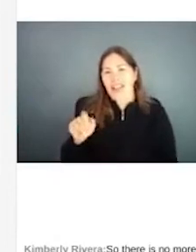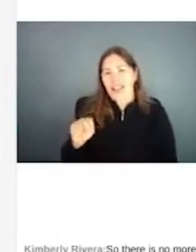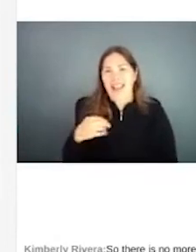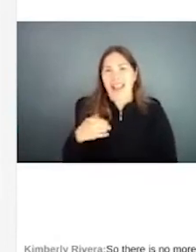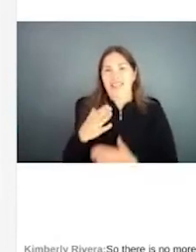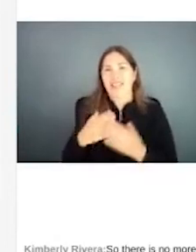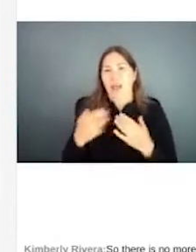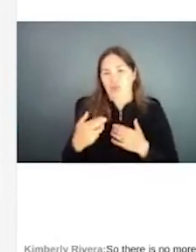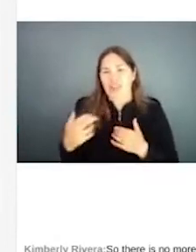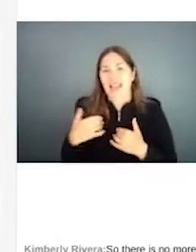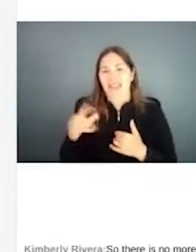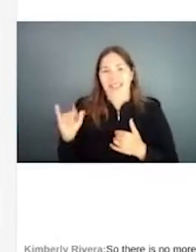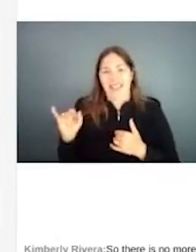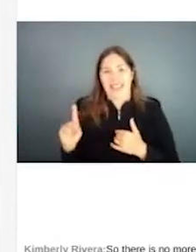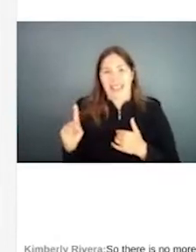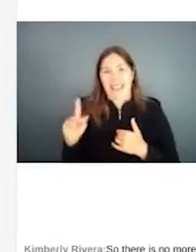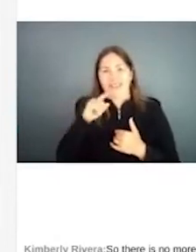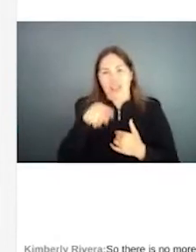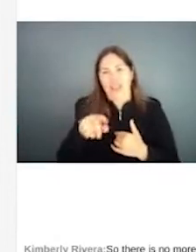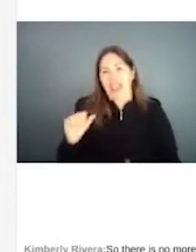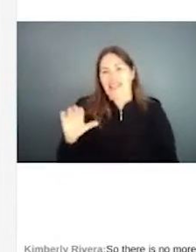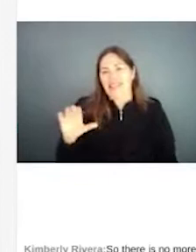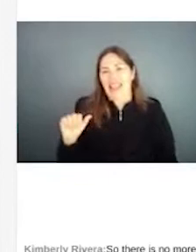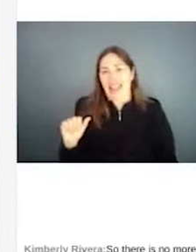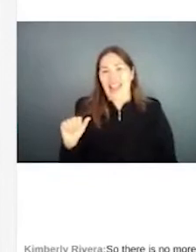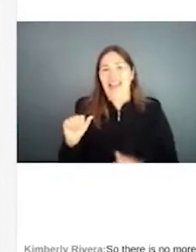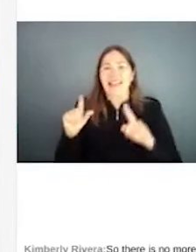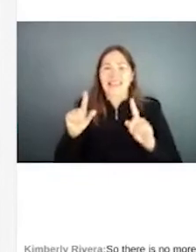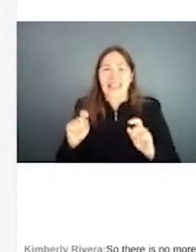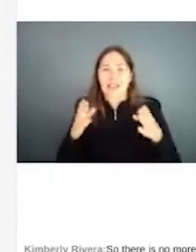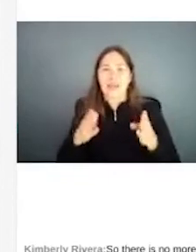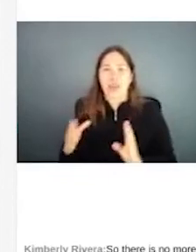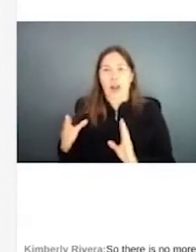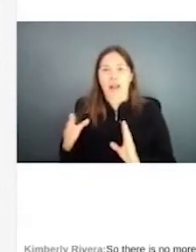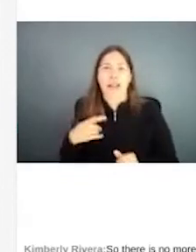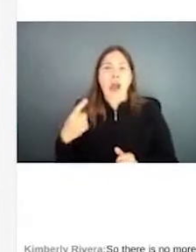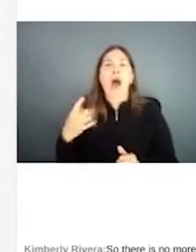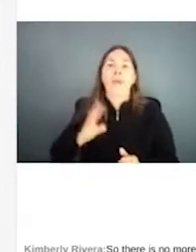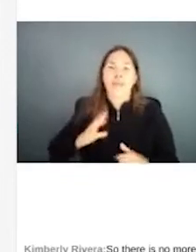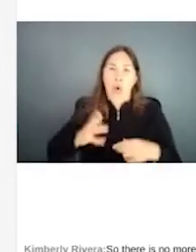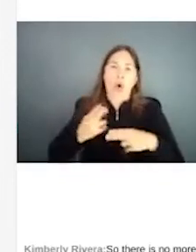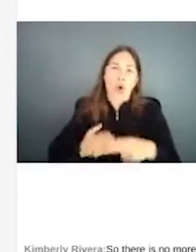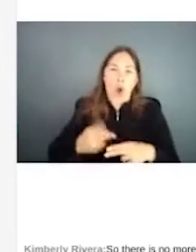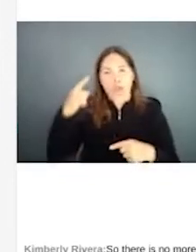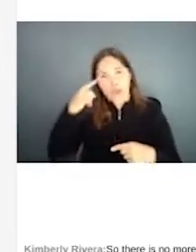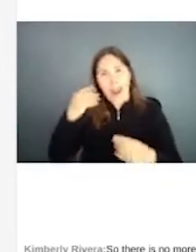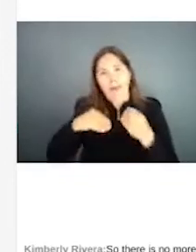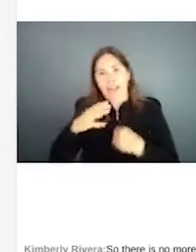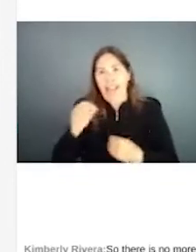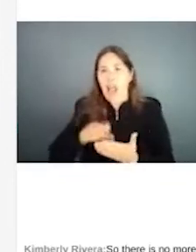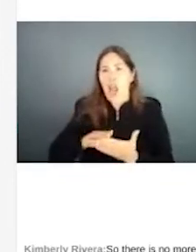to them. And ACA Test Prep, which was formerly known as Brain Buffet, and LearnKey are the